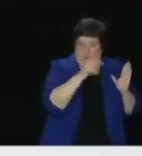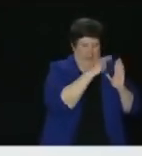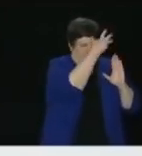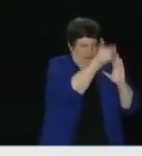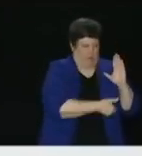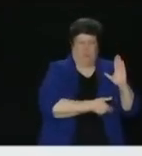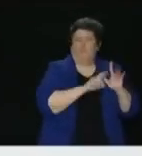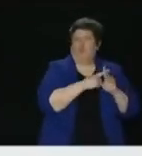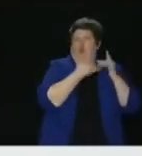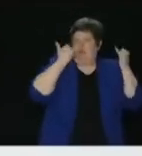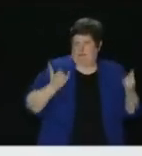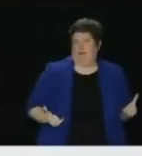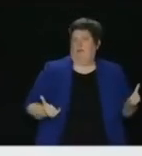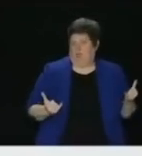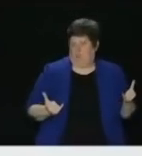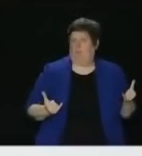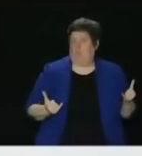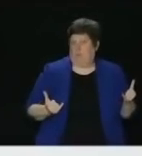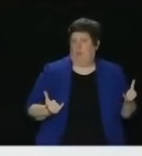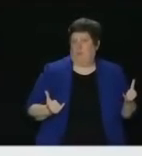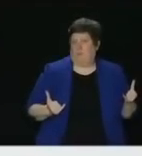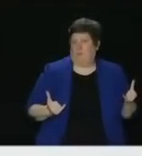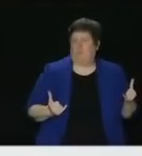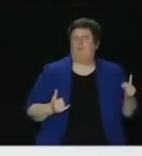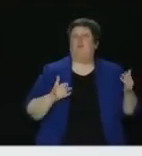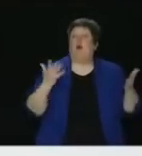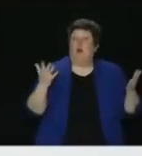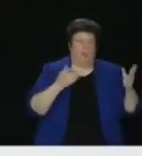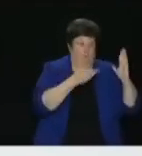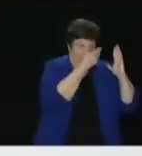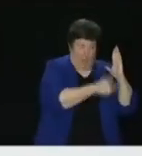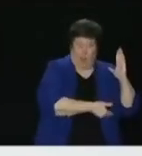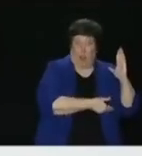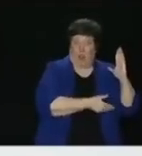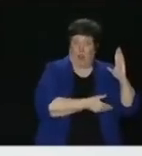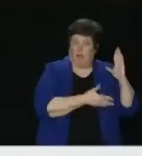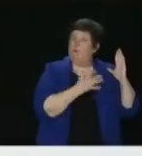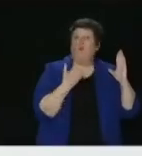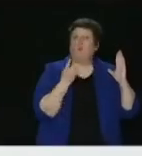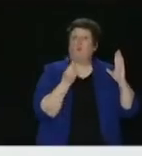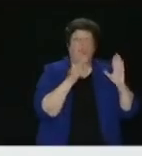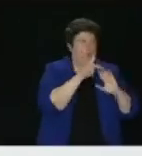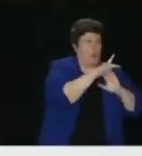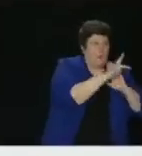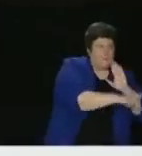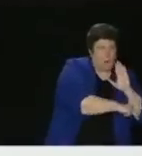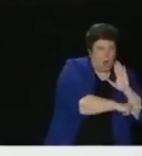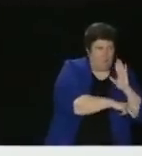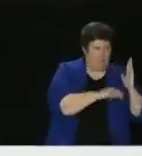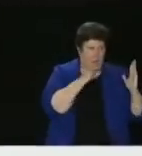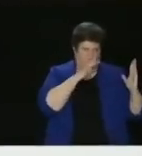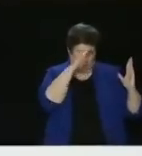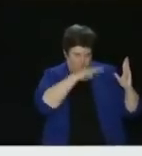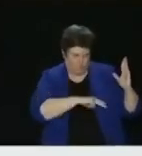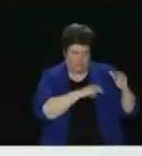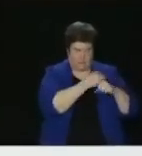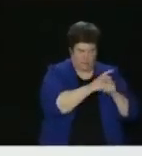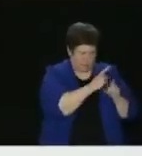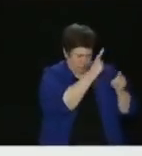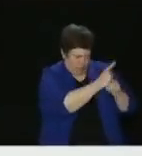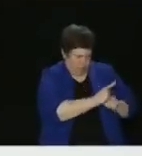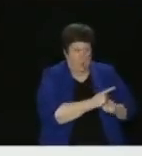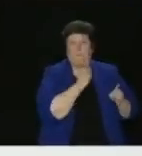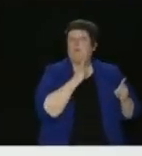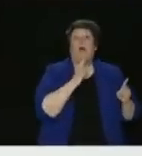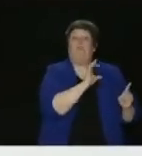And then there will be parliamentary review, but the orders and decrees come into effect immediately. Thank